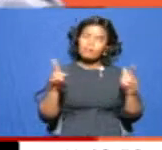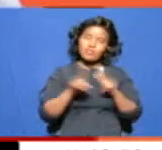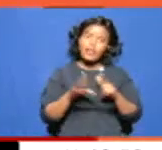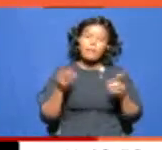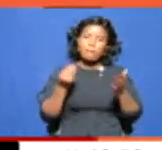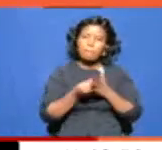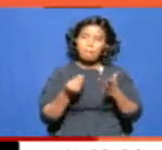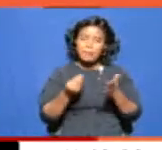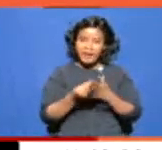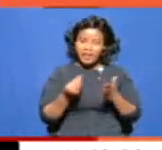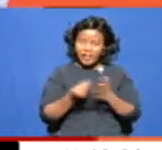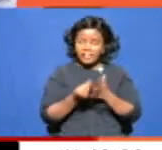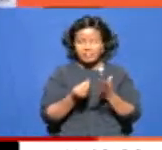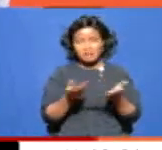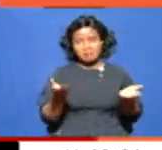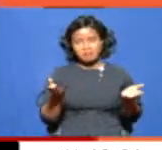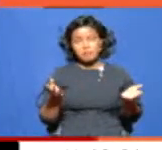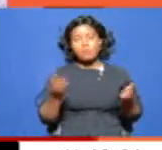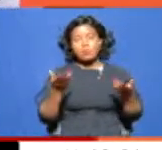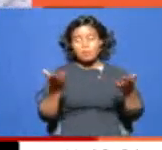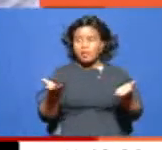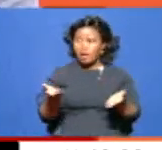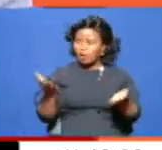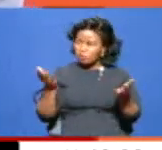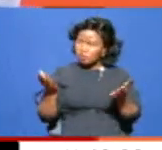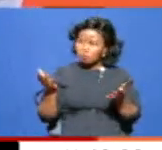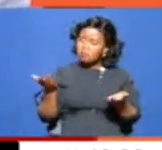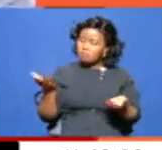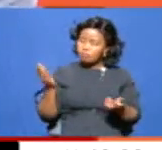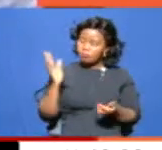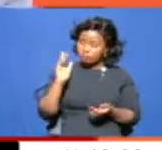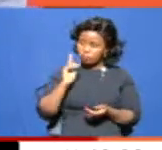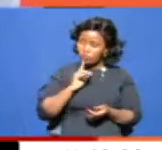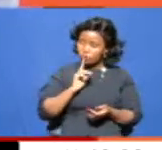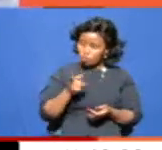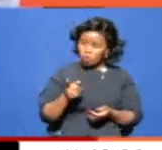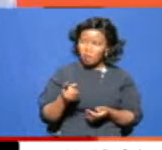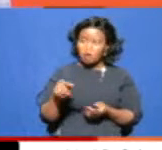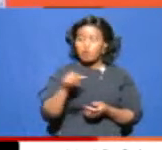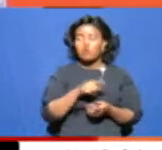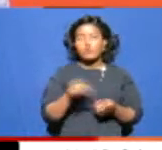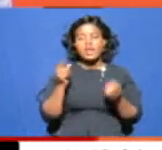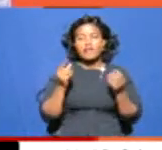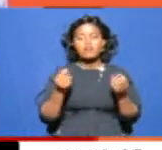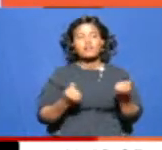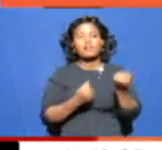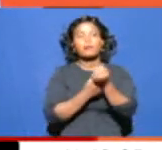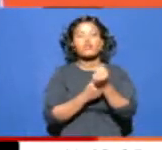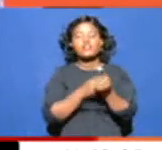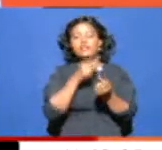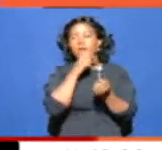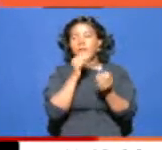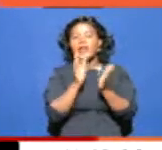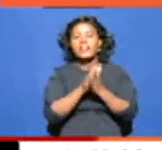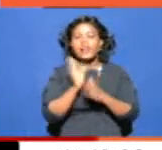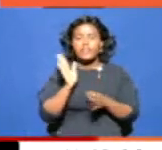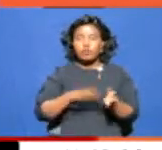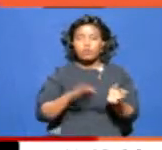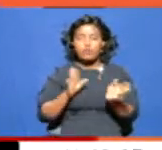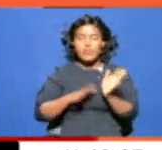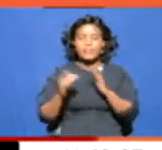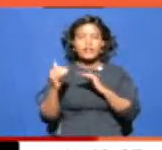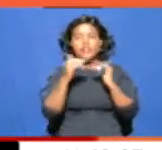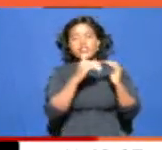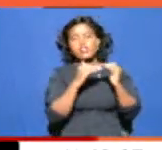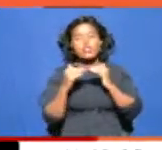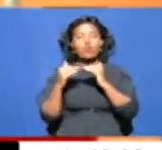So to answer your question, yes, we are promoting both the men and the women football in equal measure. Mm-hmm. Yeah.